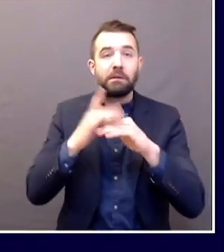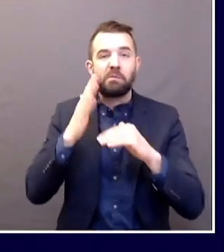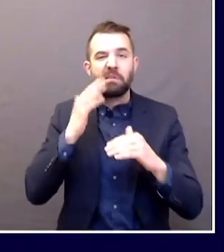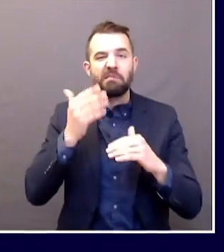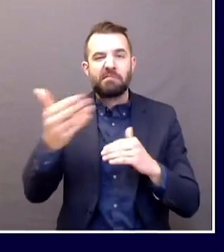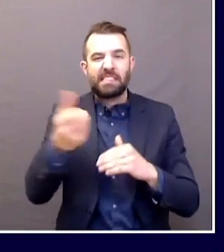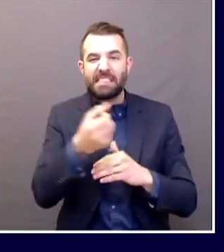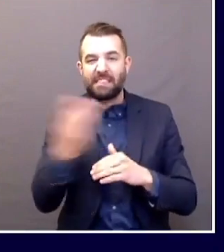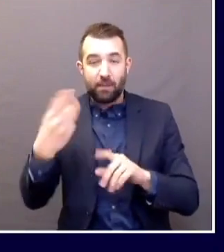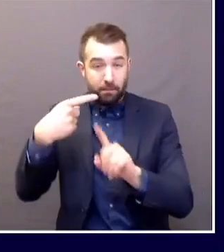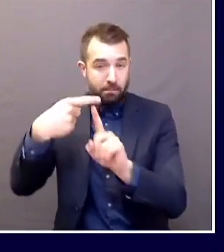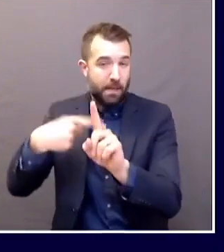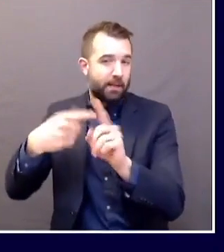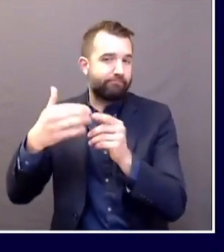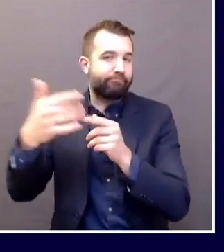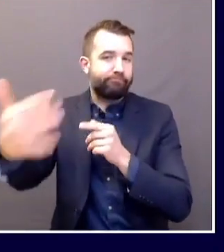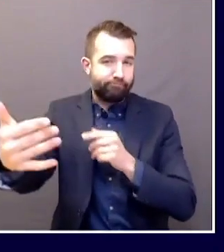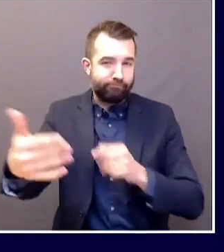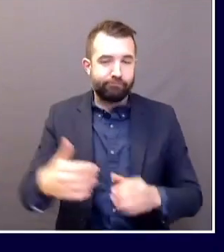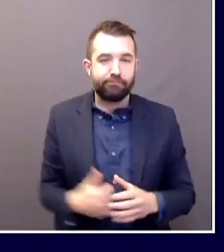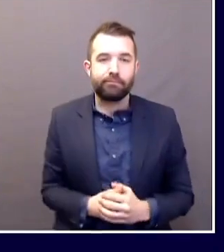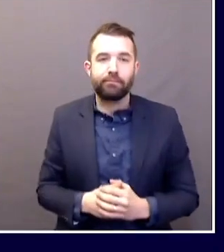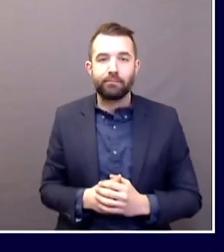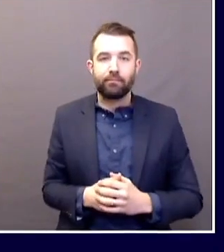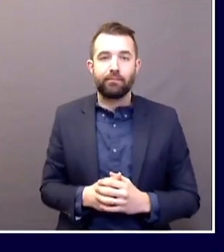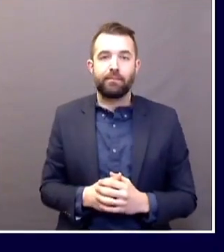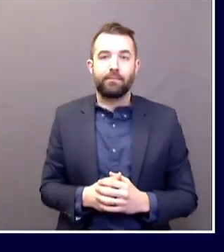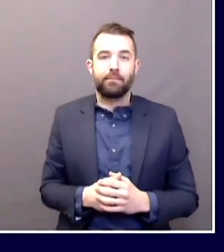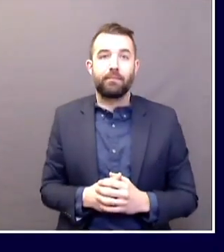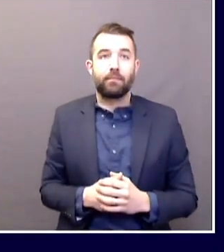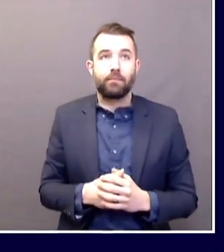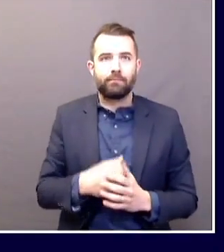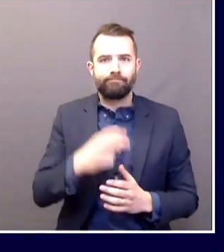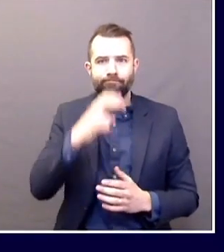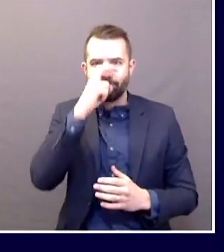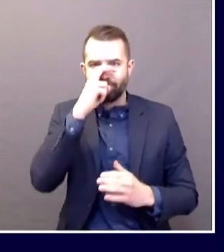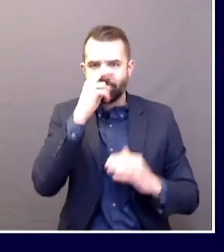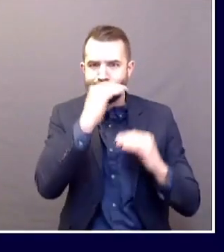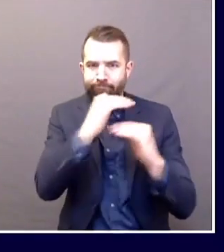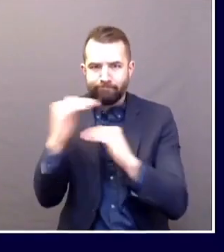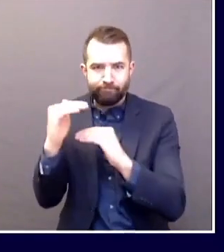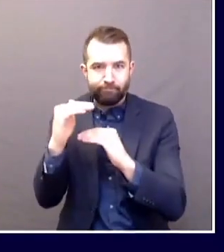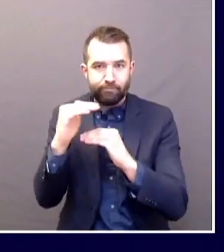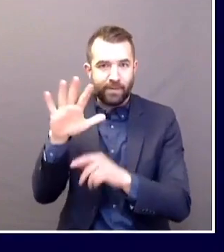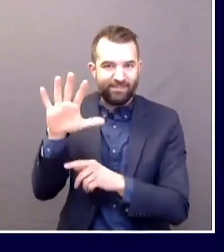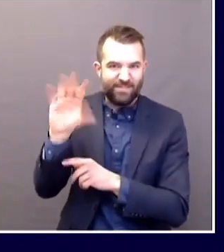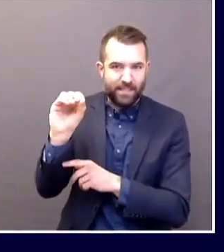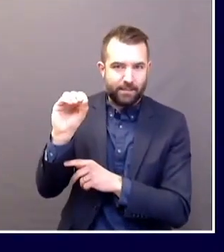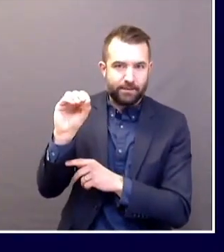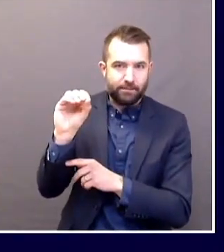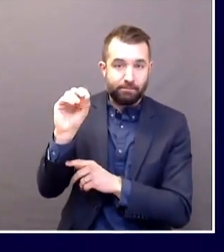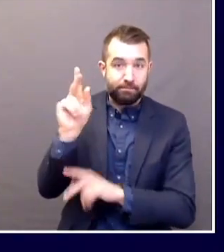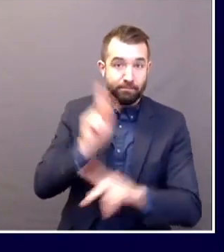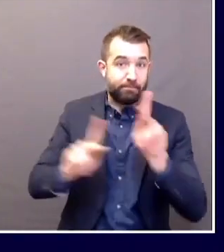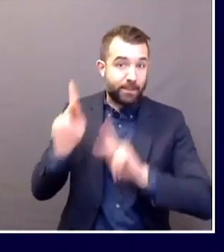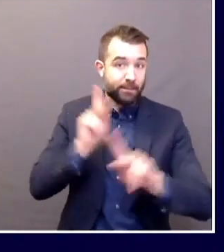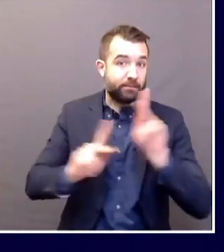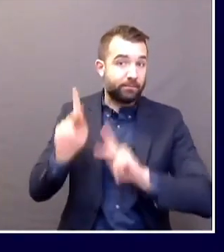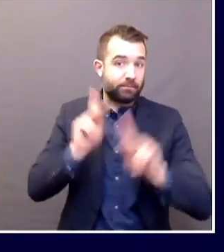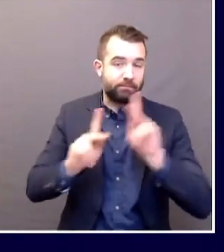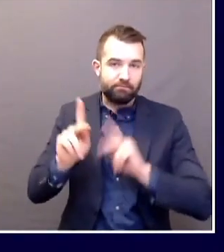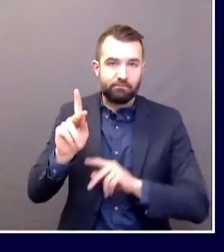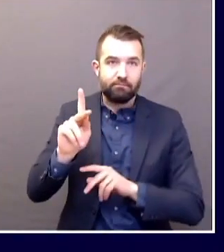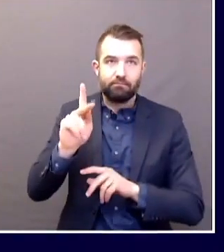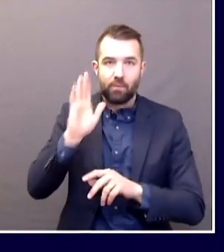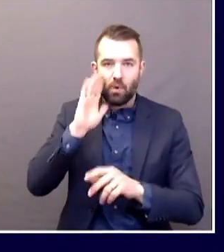First, we're moving away from that hard cap capacity limits, the 50 person limit, for instance, we've had across